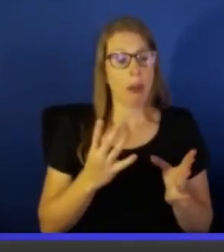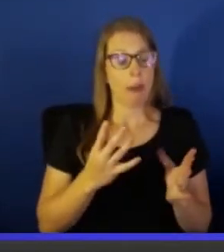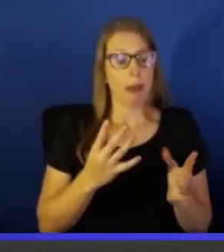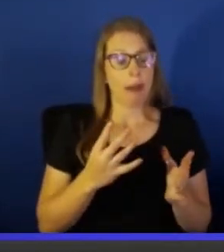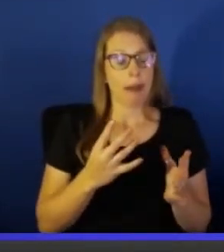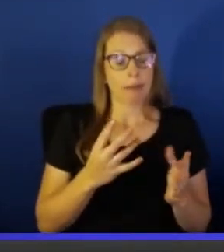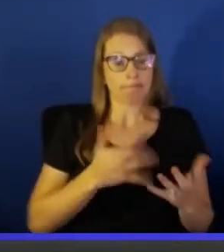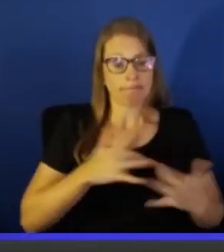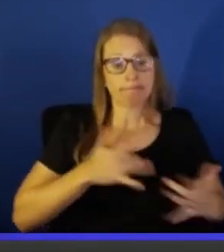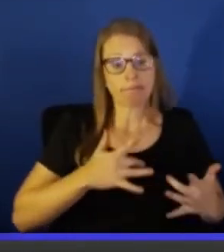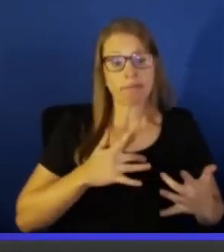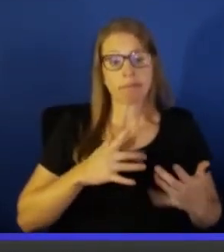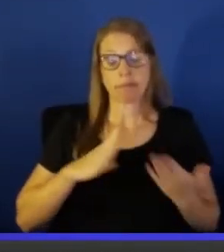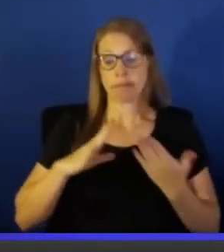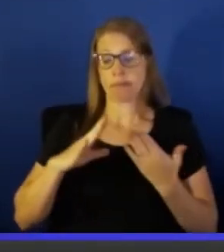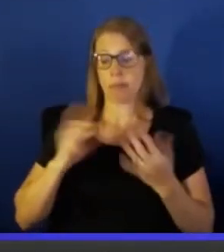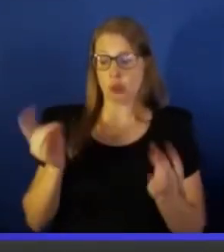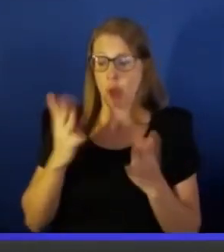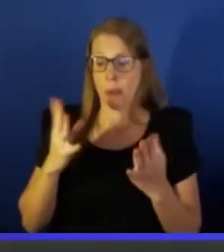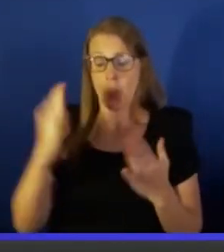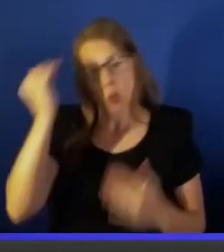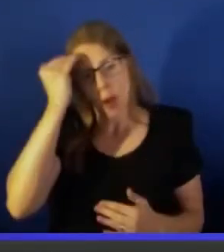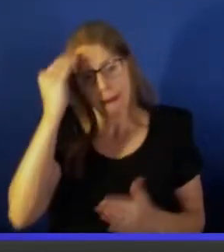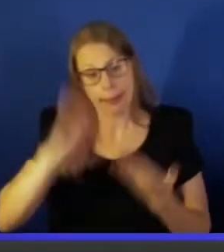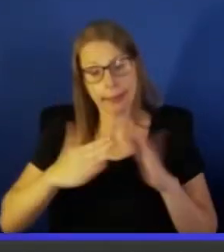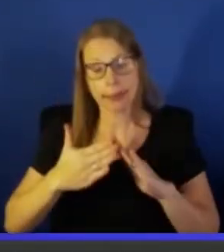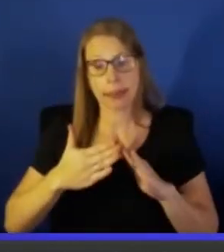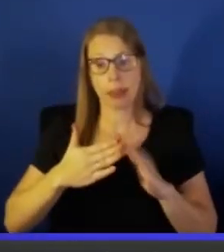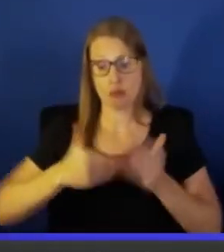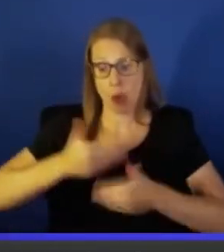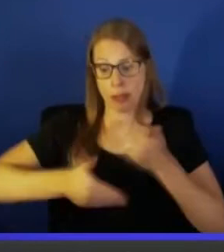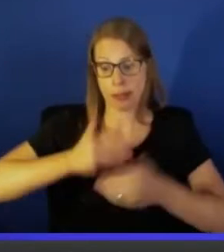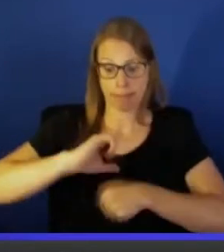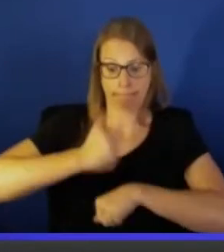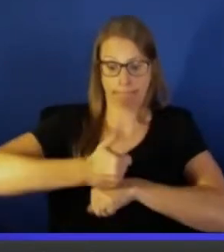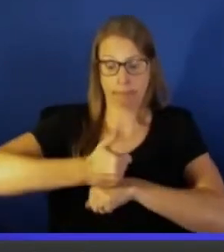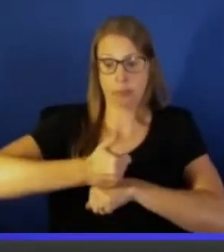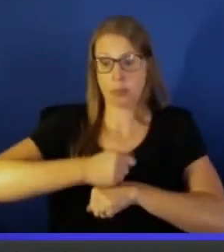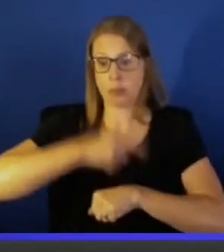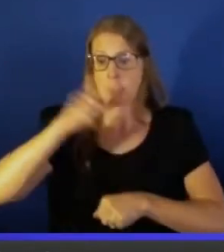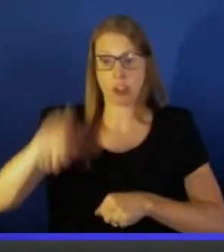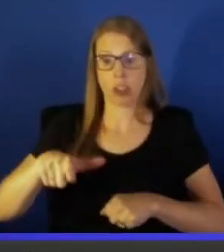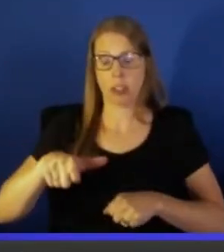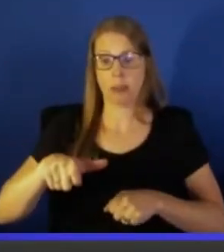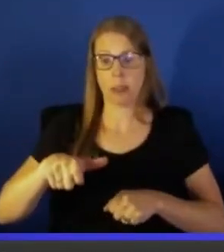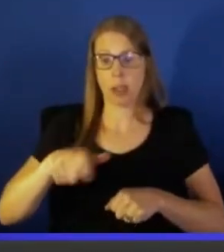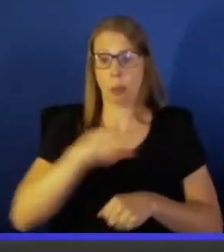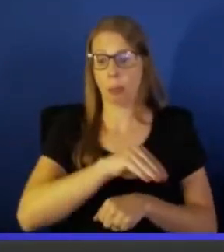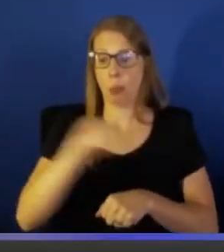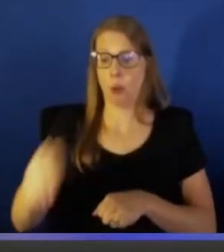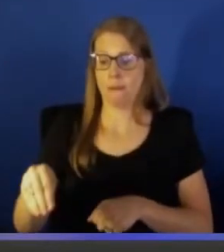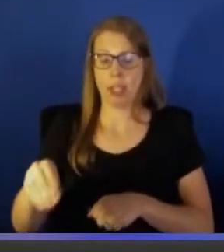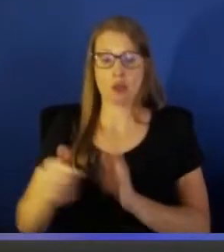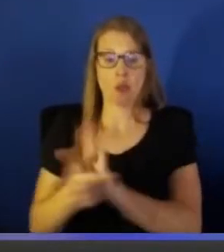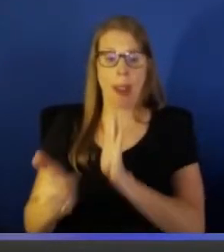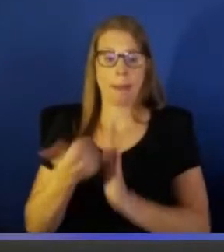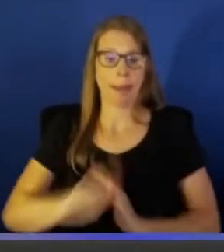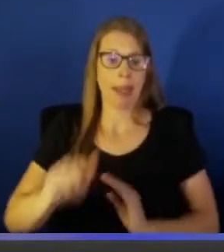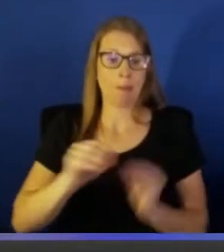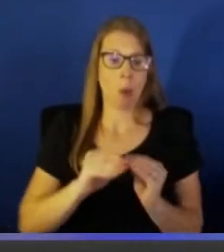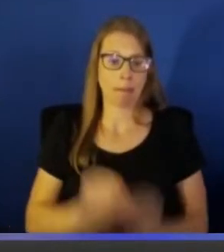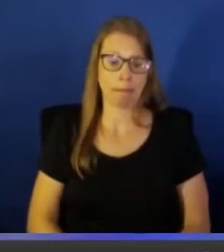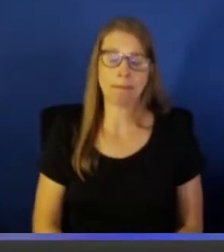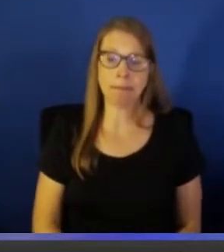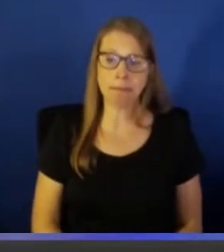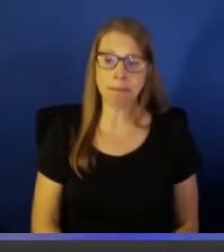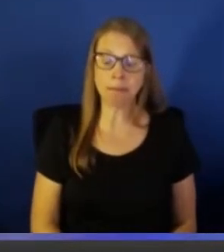really monitor our processes and the things that we're putting into place, it shouldn't be moving the crime anymore. This is something we want